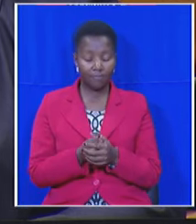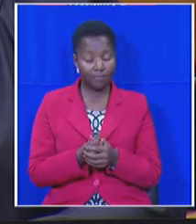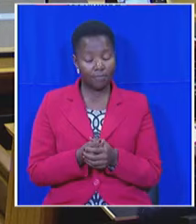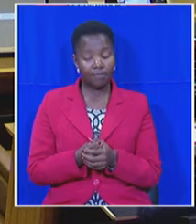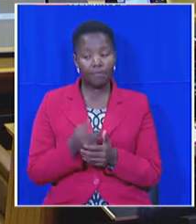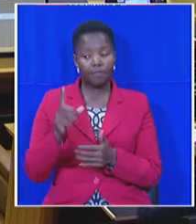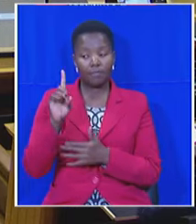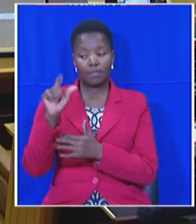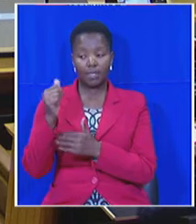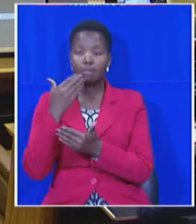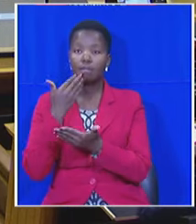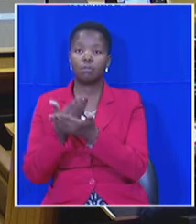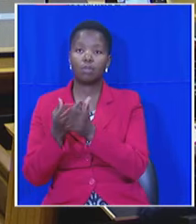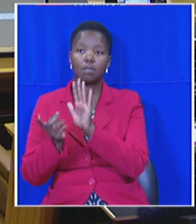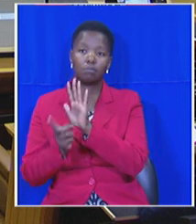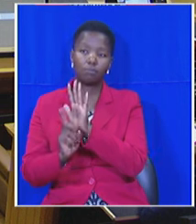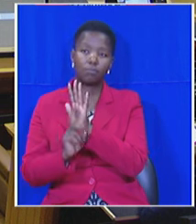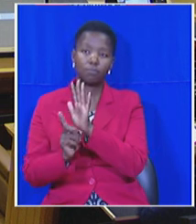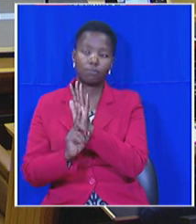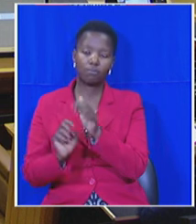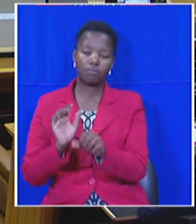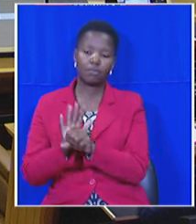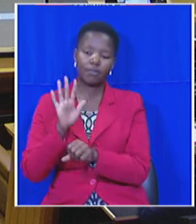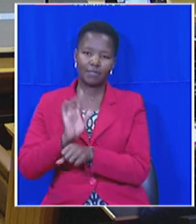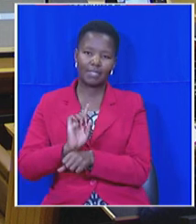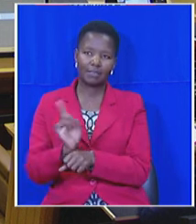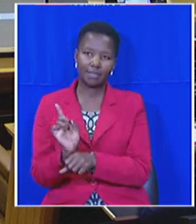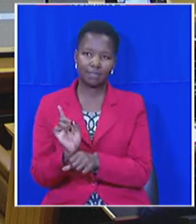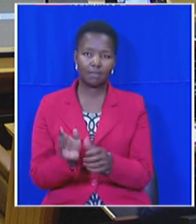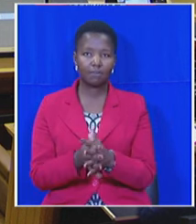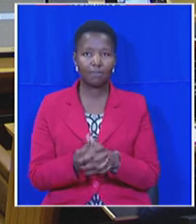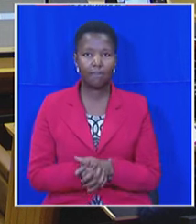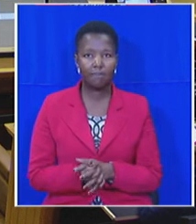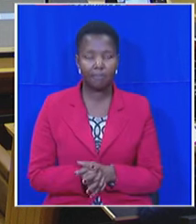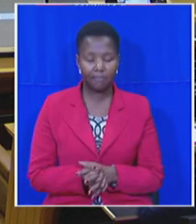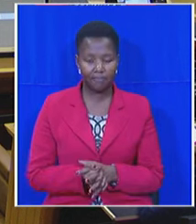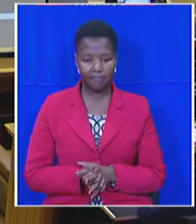division having been called, the bells will be rung for 15 seconds.